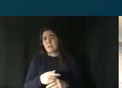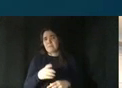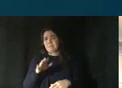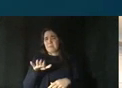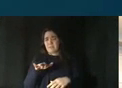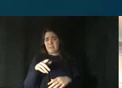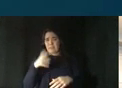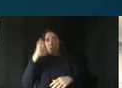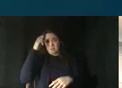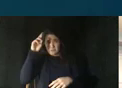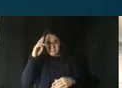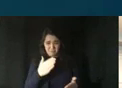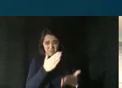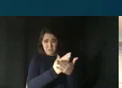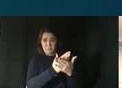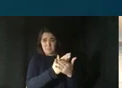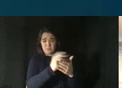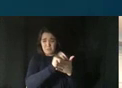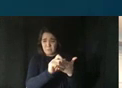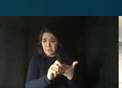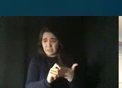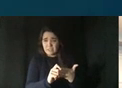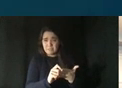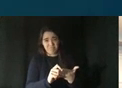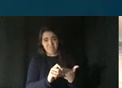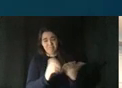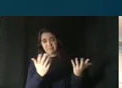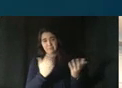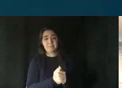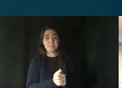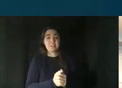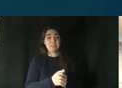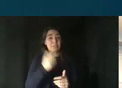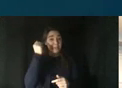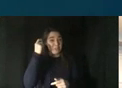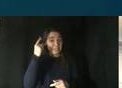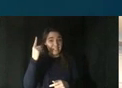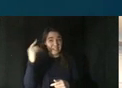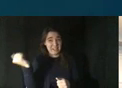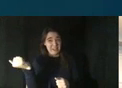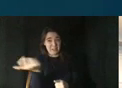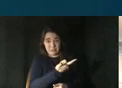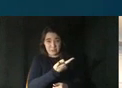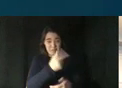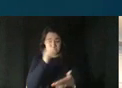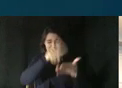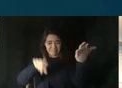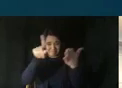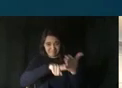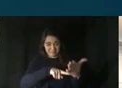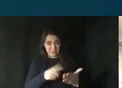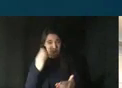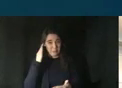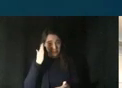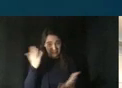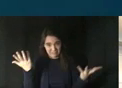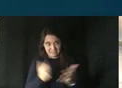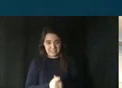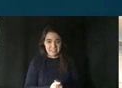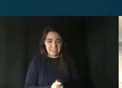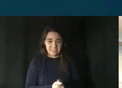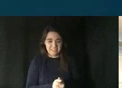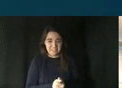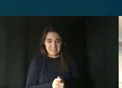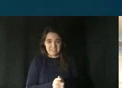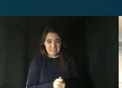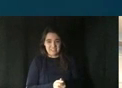that, you know what? Everyone gets canceled at one point in the world that we live in today. How many times have we seen J.K. Rowling